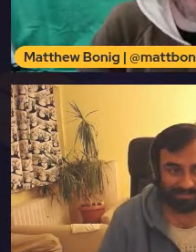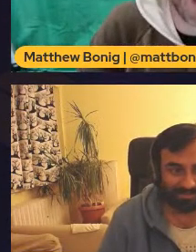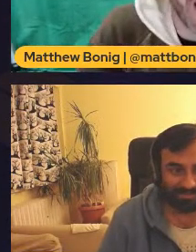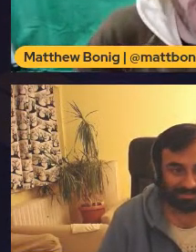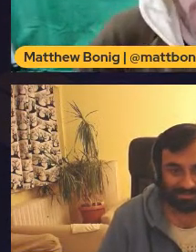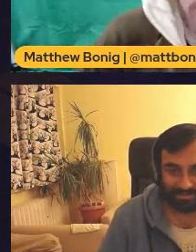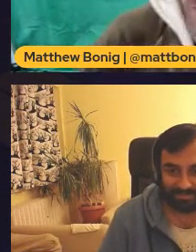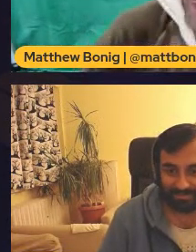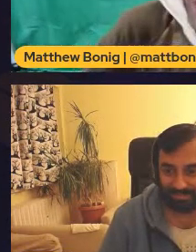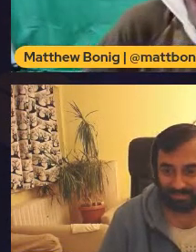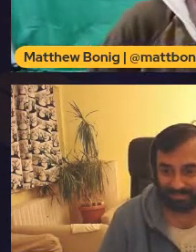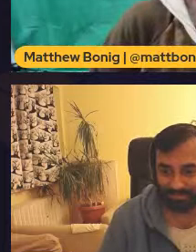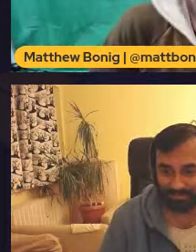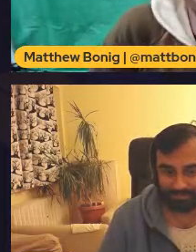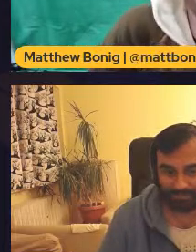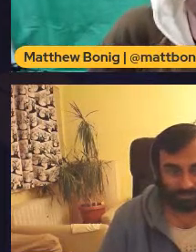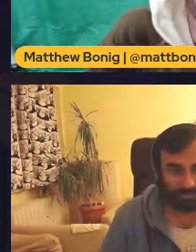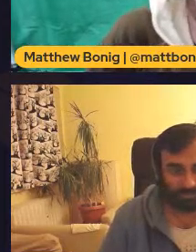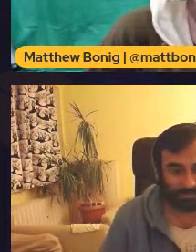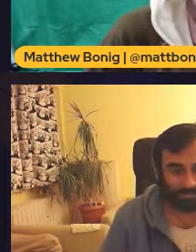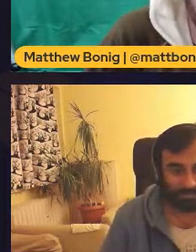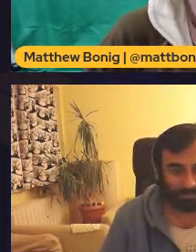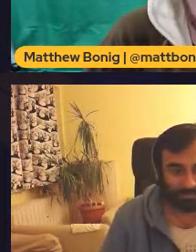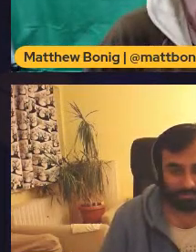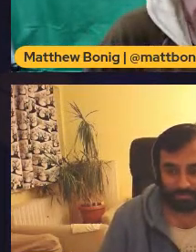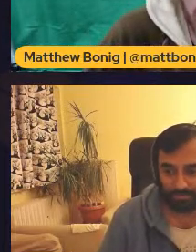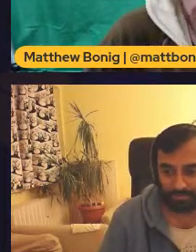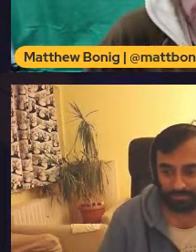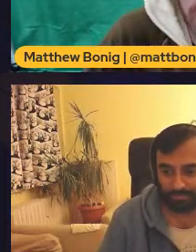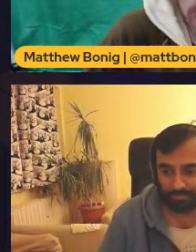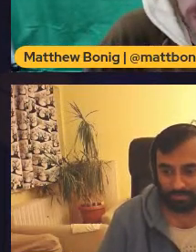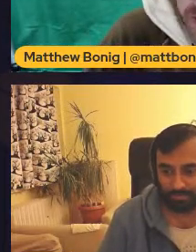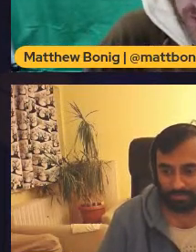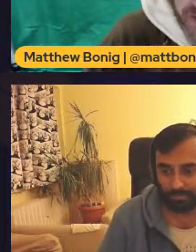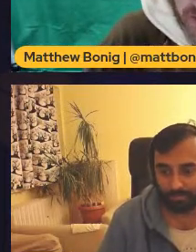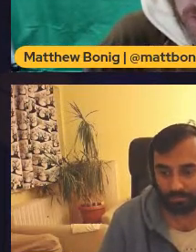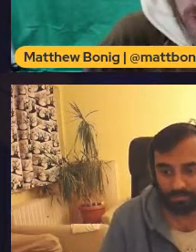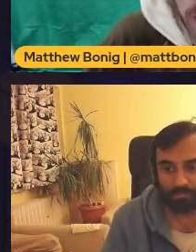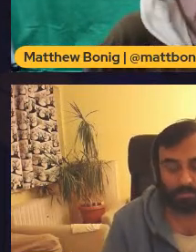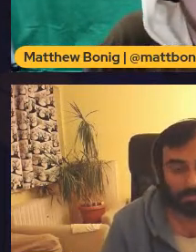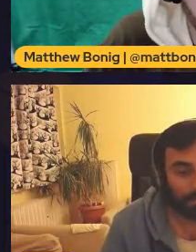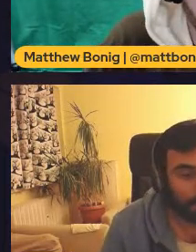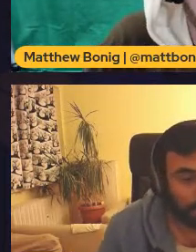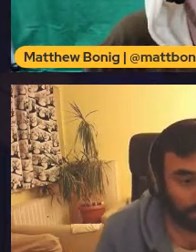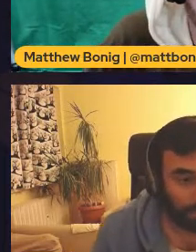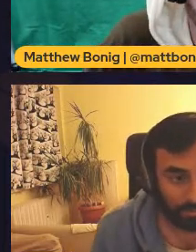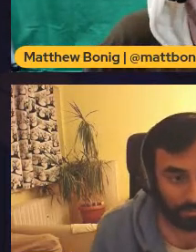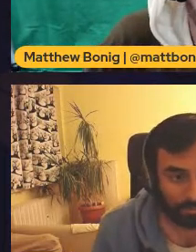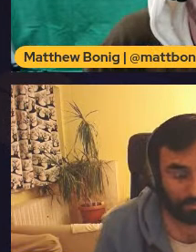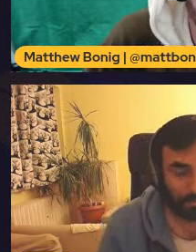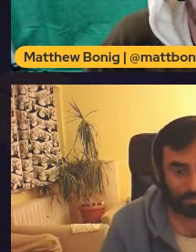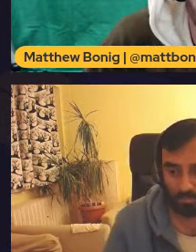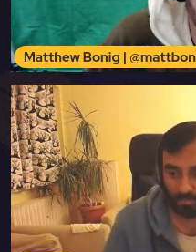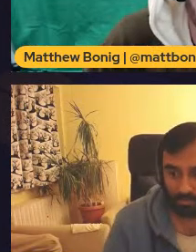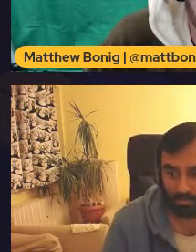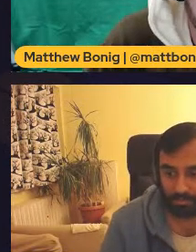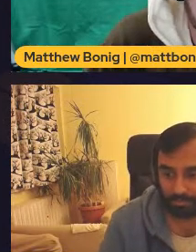So, we're going to go ahead and wrap this up. If anybody wants to close or say anything, and now is the